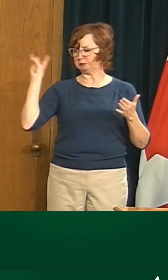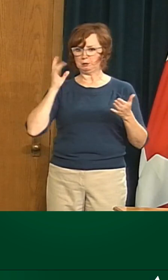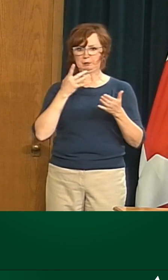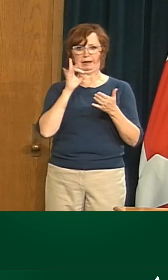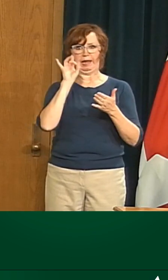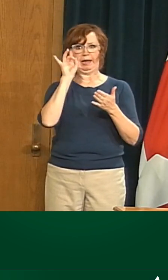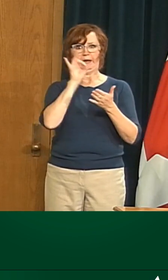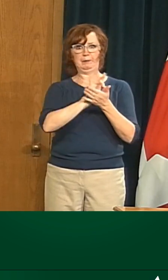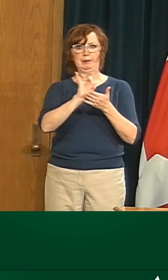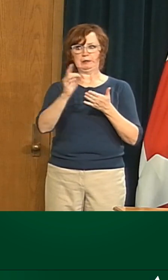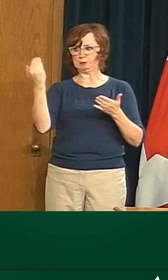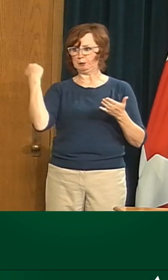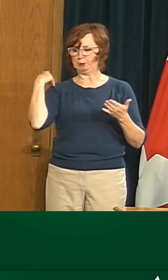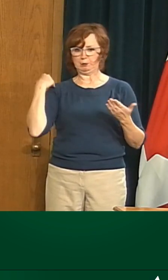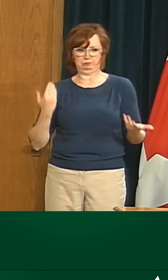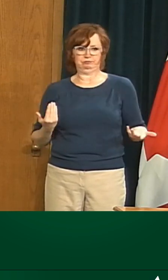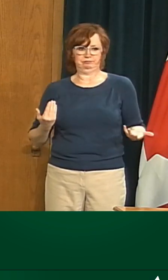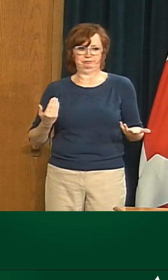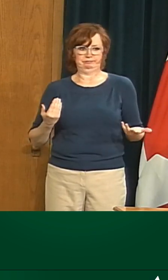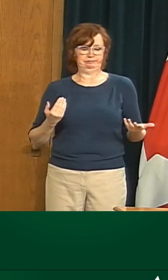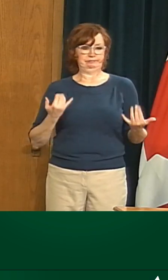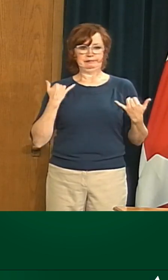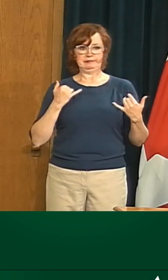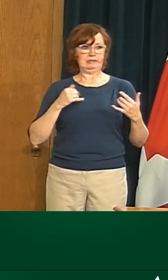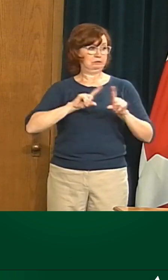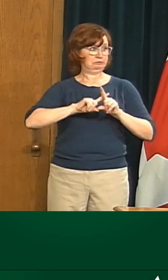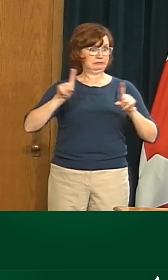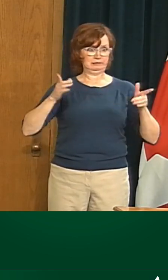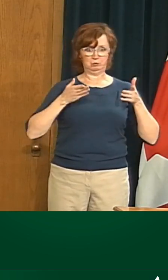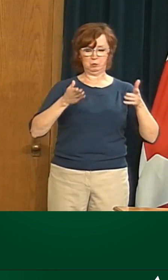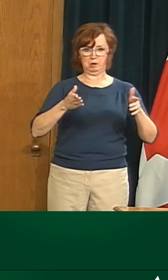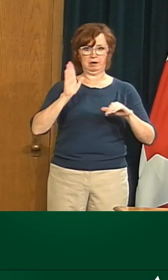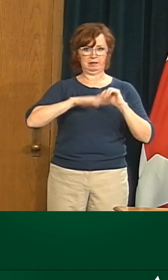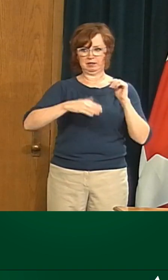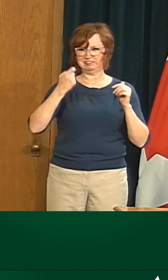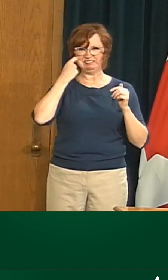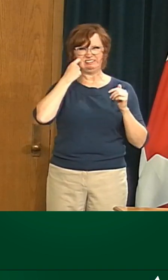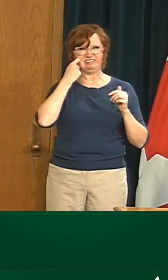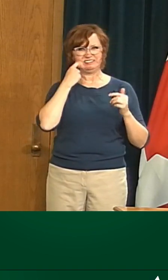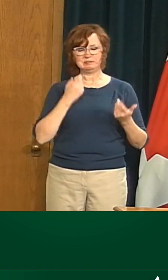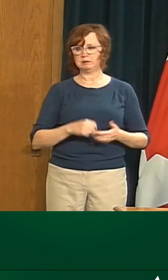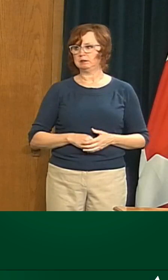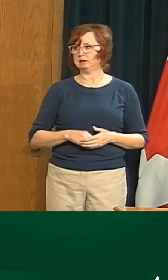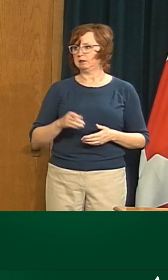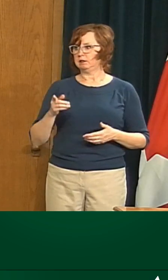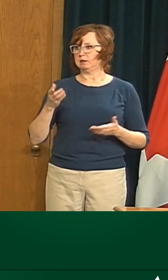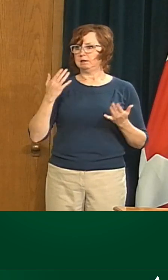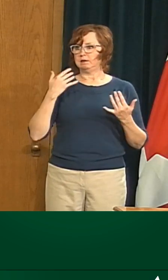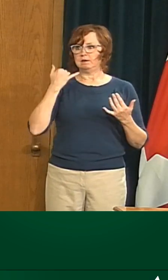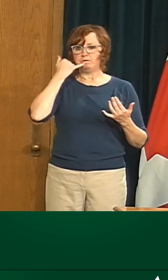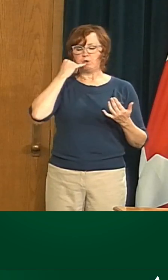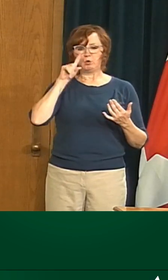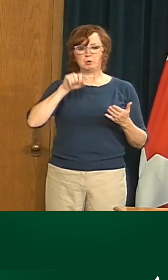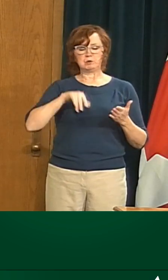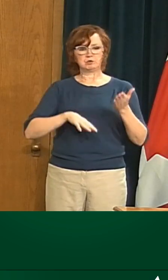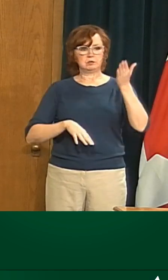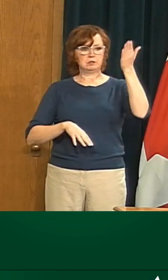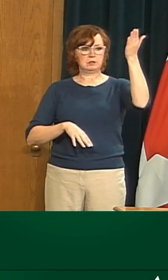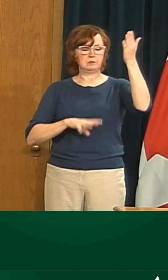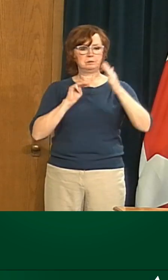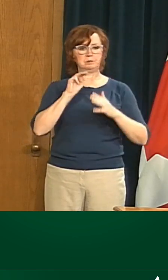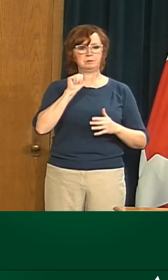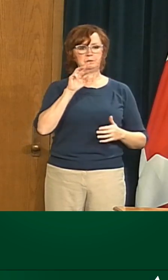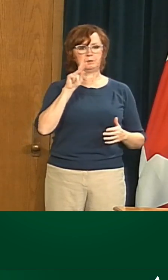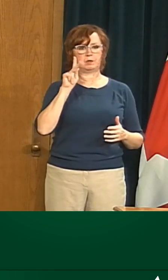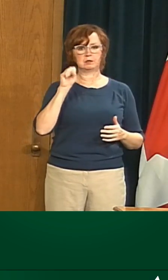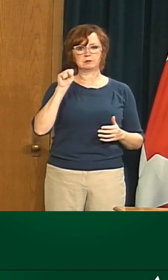retail stores or personal services that we're looking at reopening here shortly. We'll take our next question from the line, operator. We have Mark